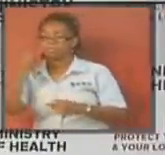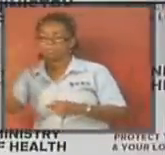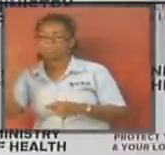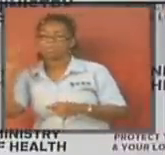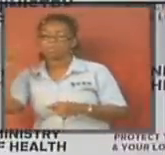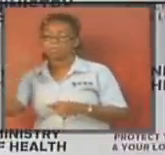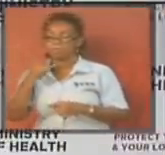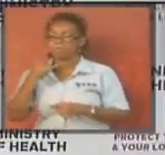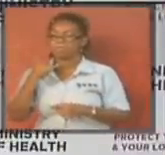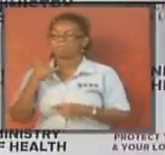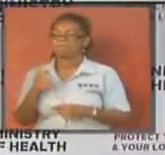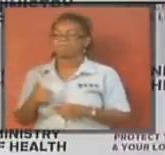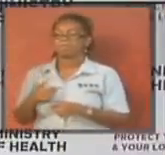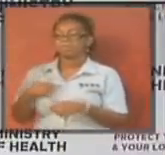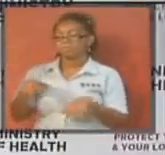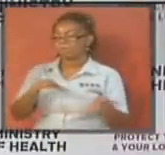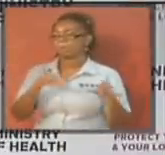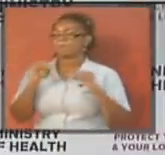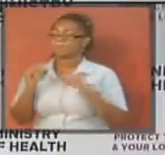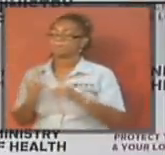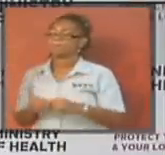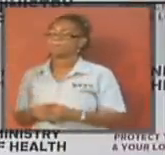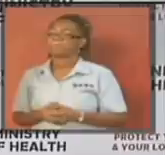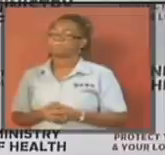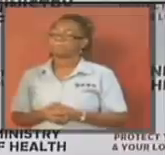Thank you very much. Newsday,